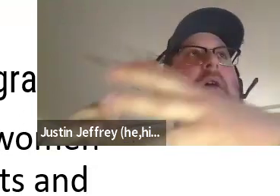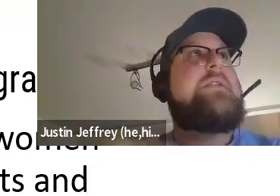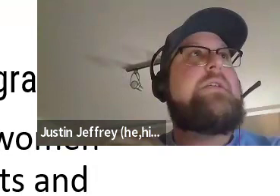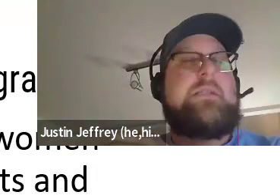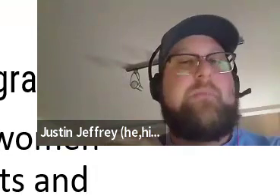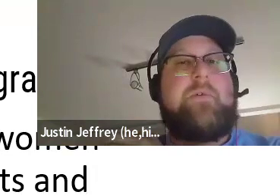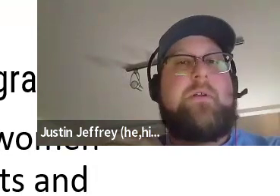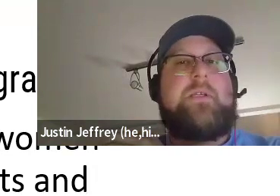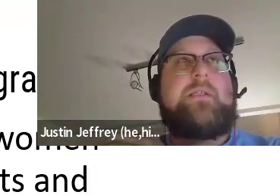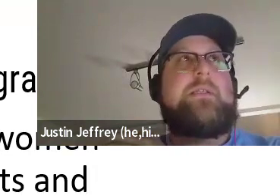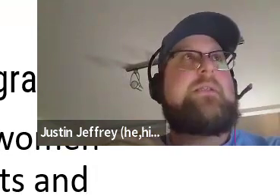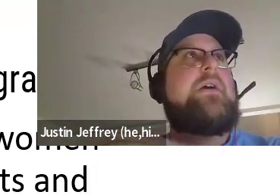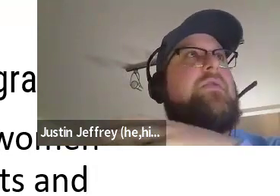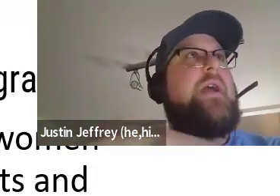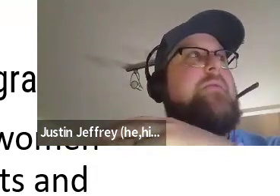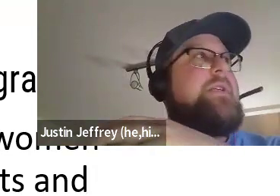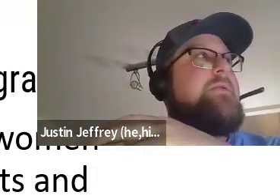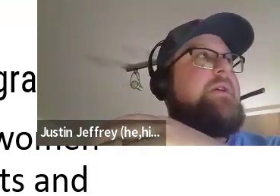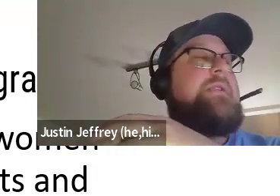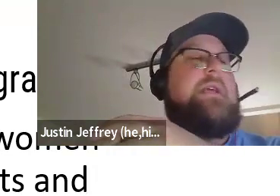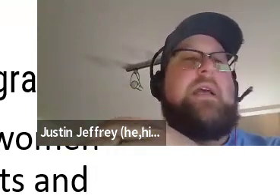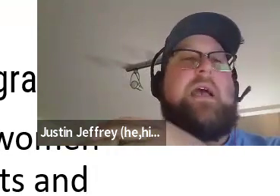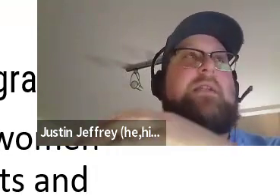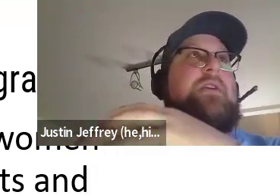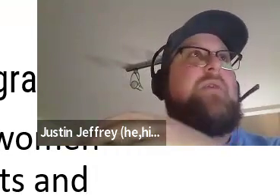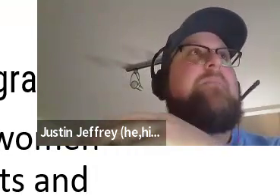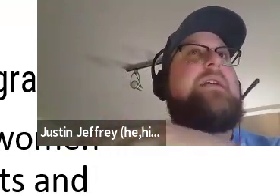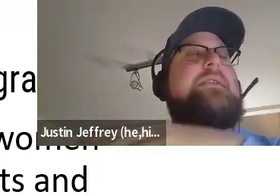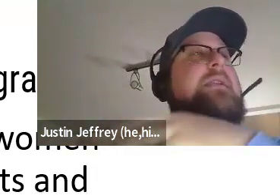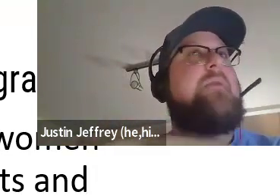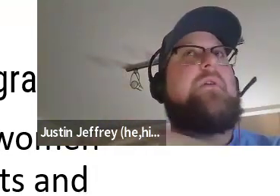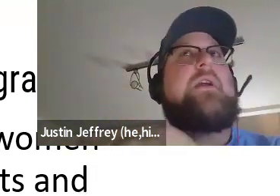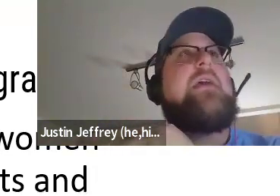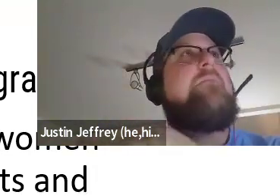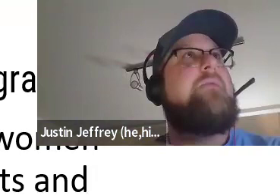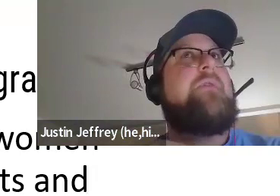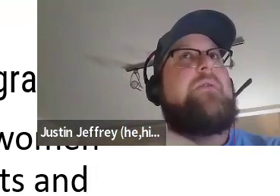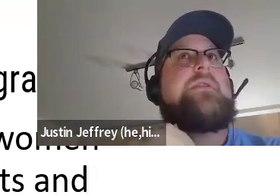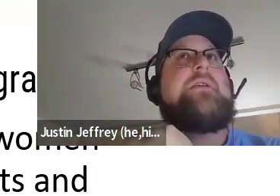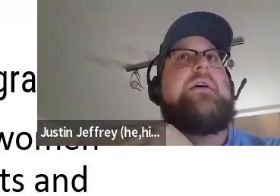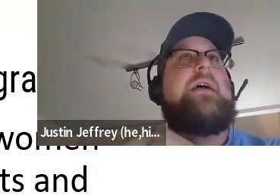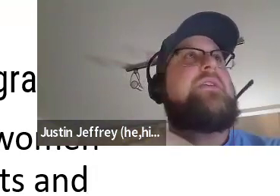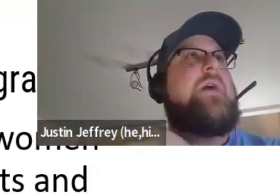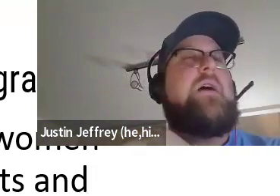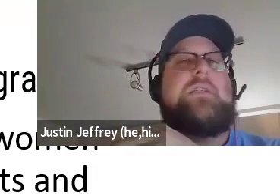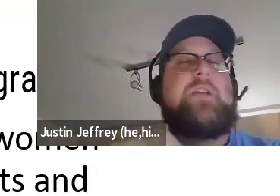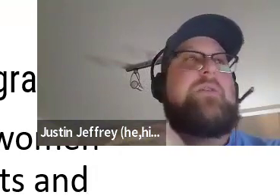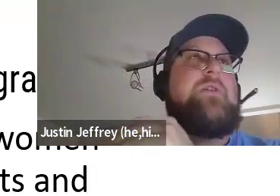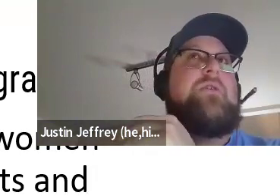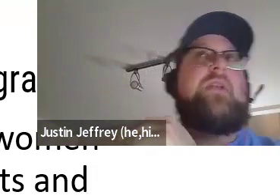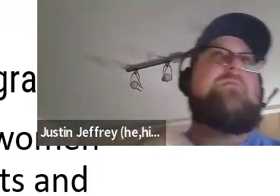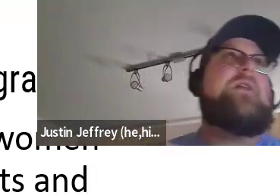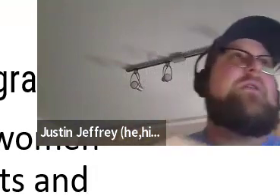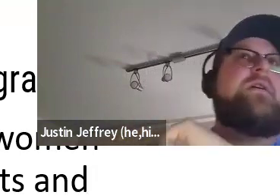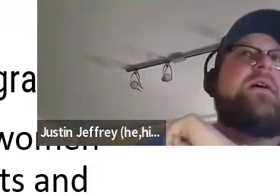that may fall into this bubble, this is a great resource, and it's a great place to network and meet folks as well, especially